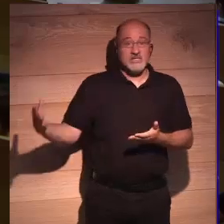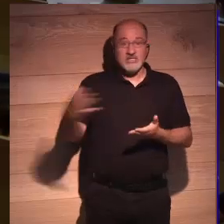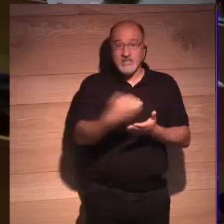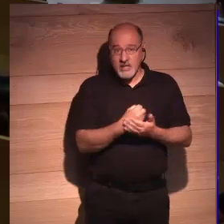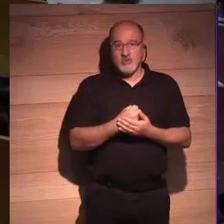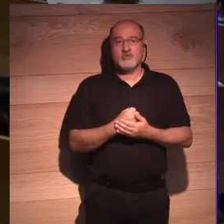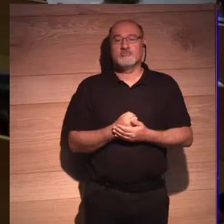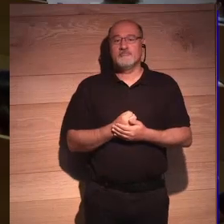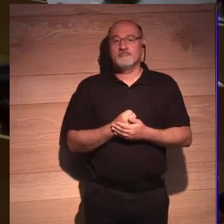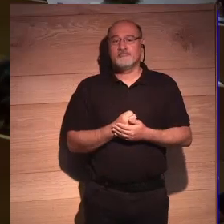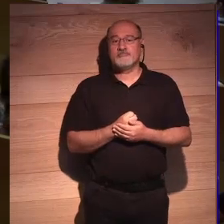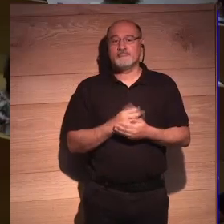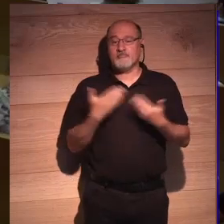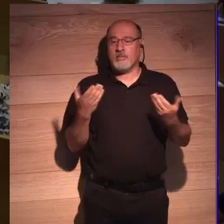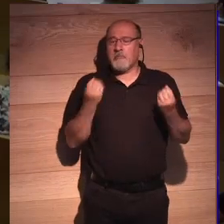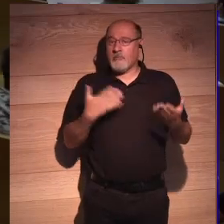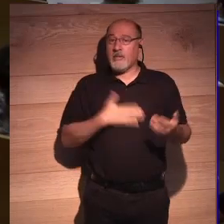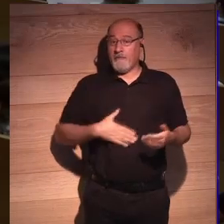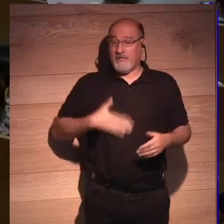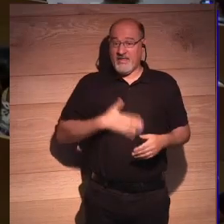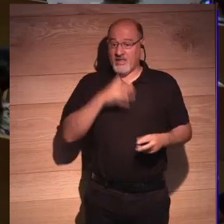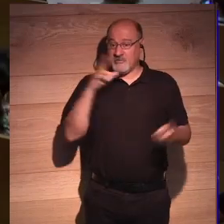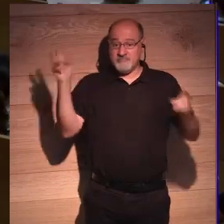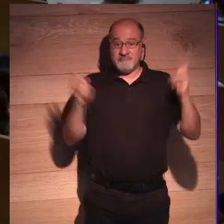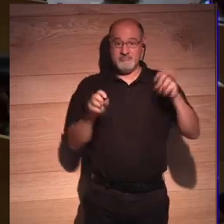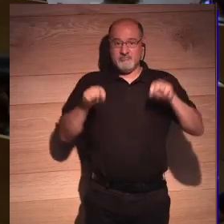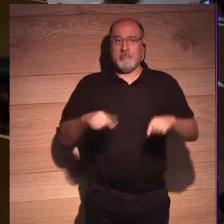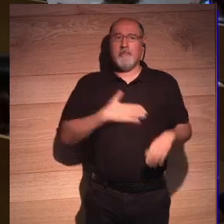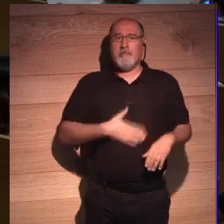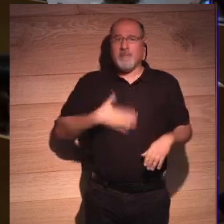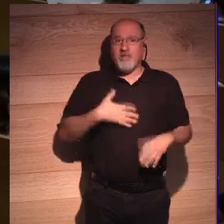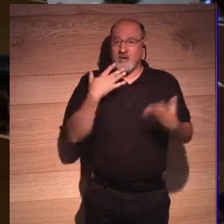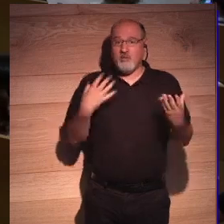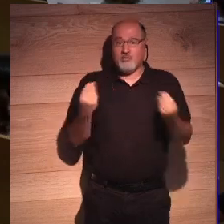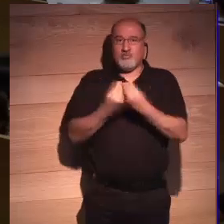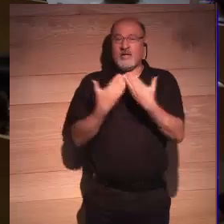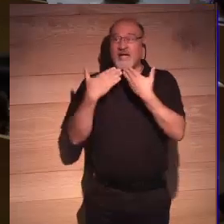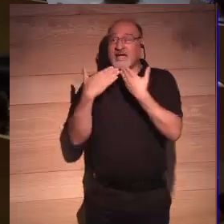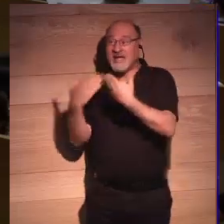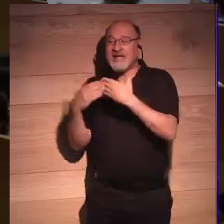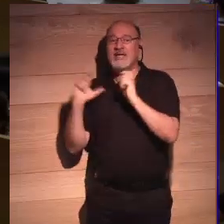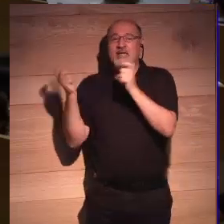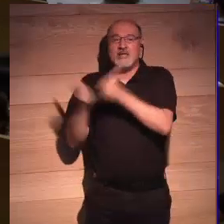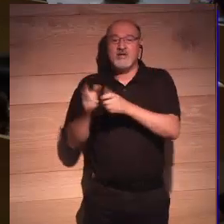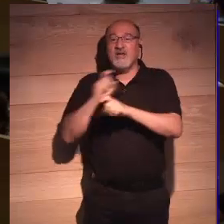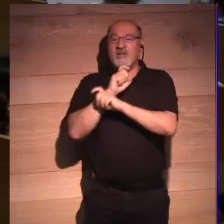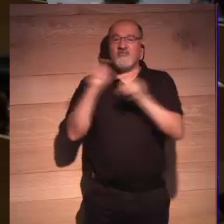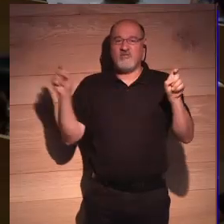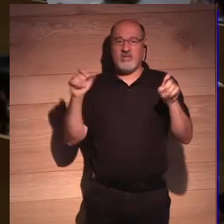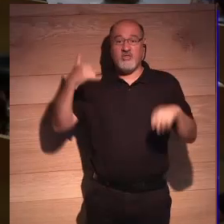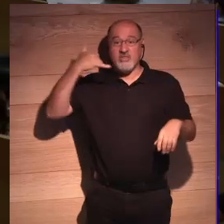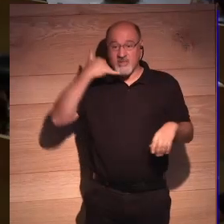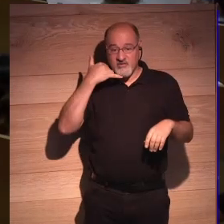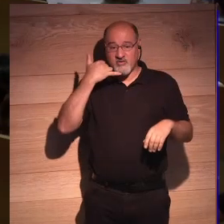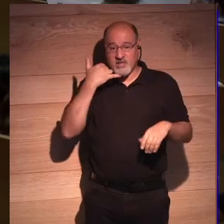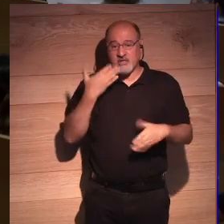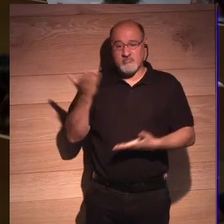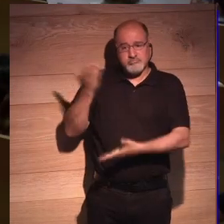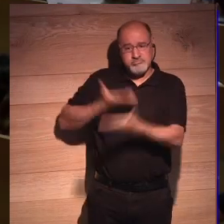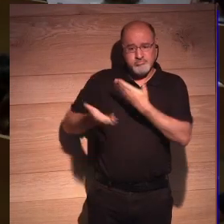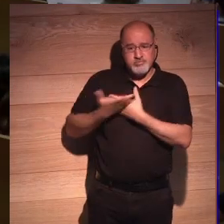Good afternoon, everyone. And it's a pleasure to be here and to be able to thank the